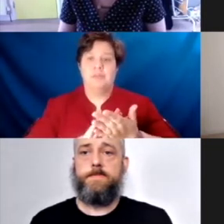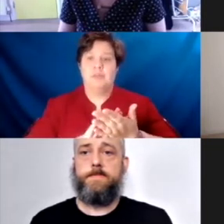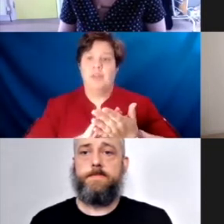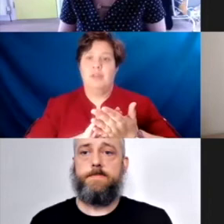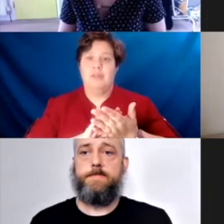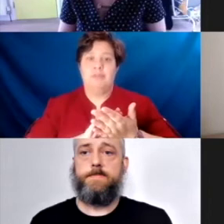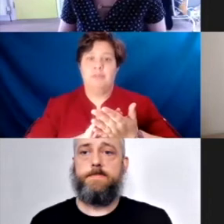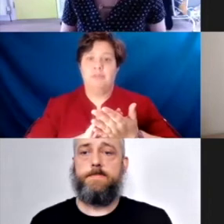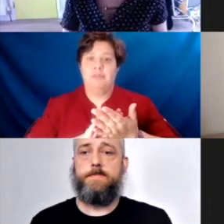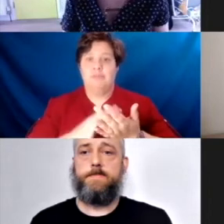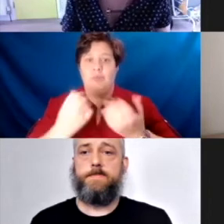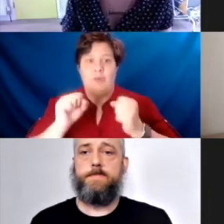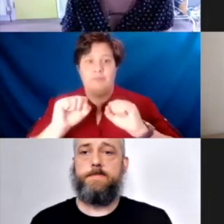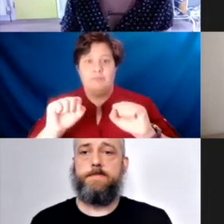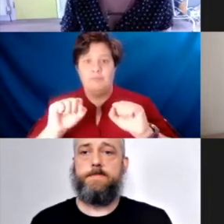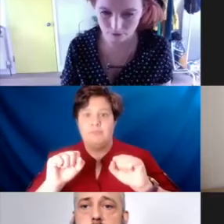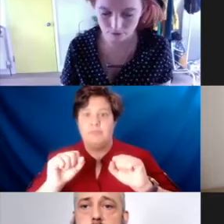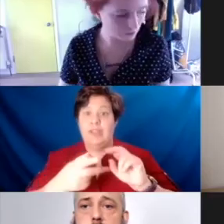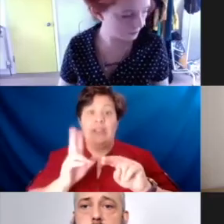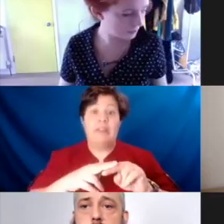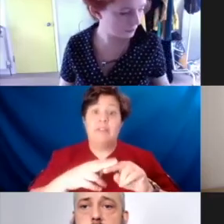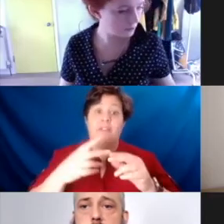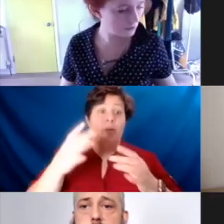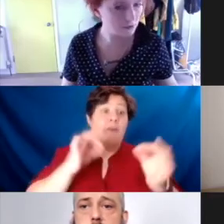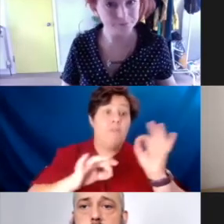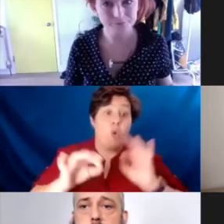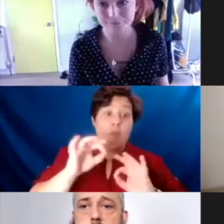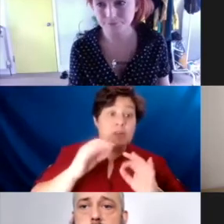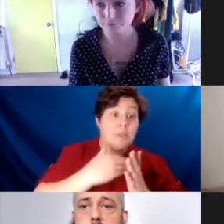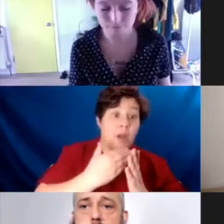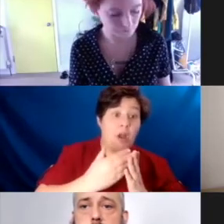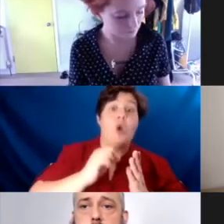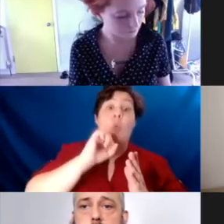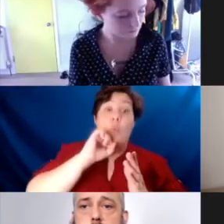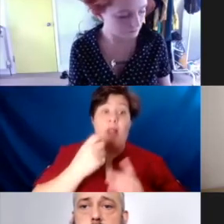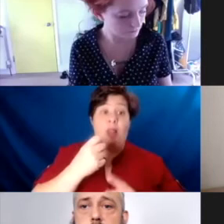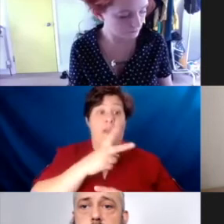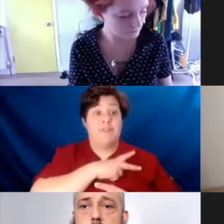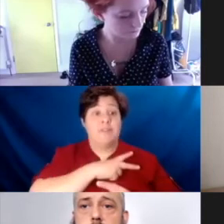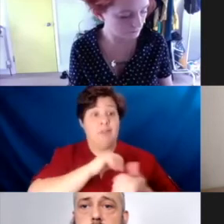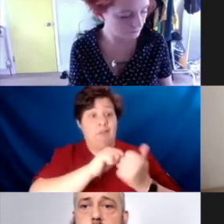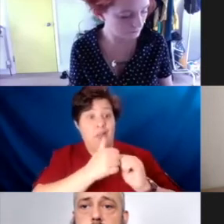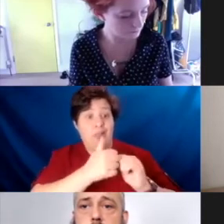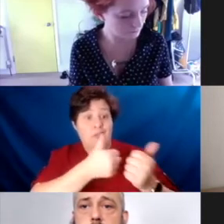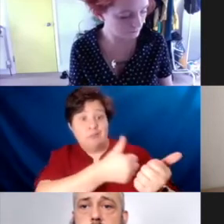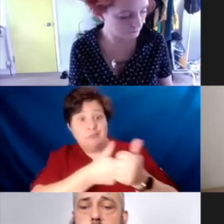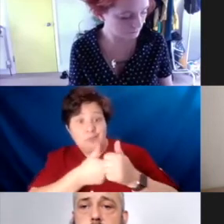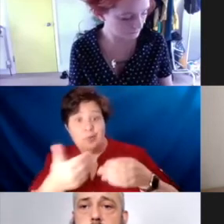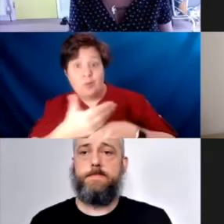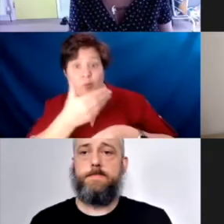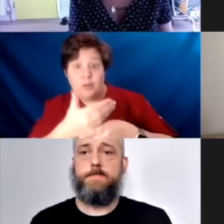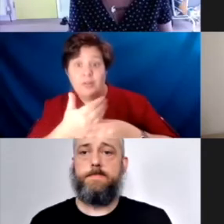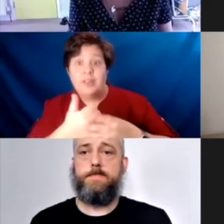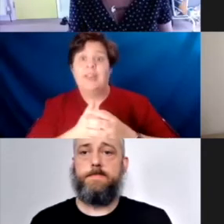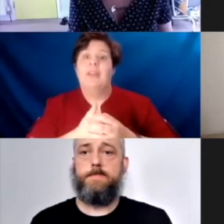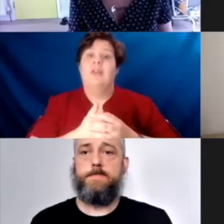have front of, if there was a kind of performative element, you'd have front of house colleagues supporting the work. It